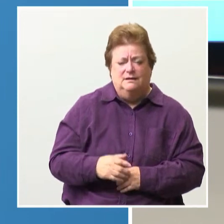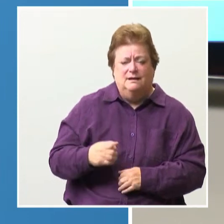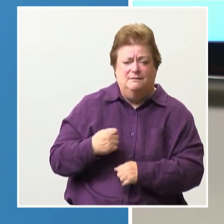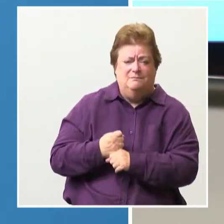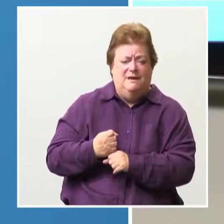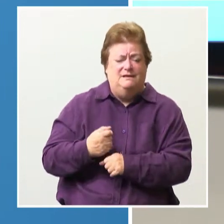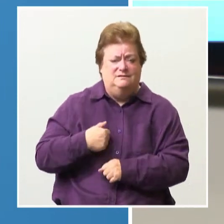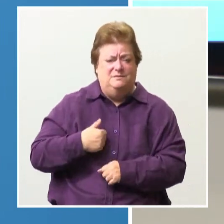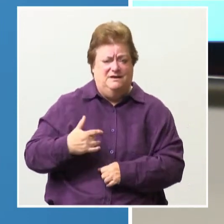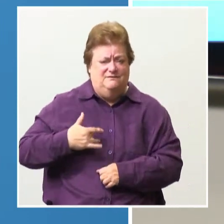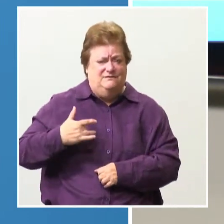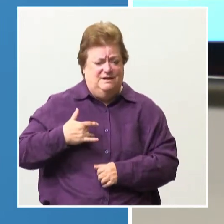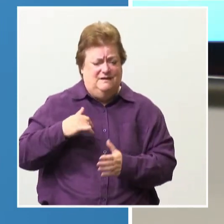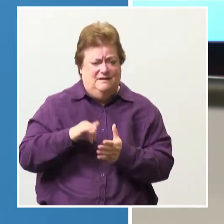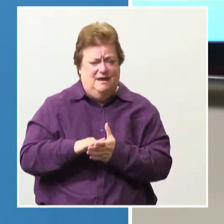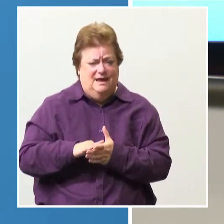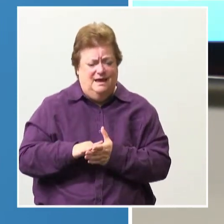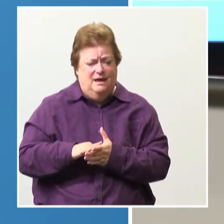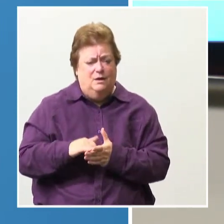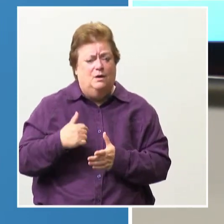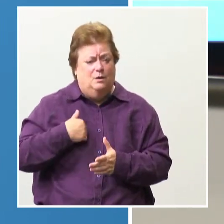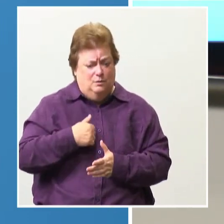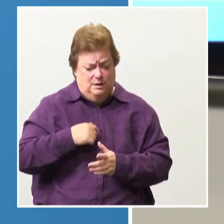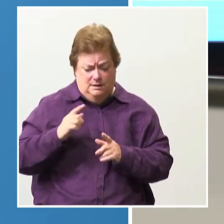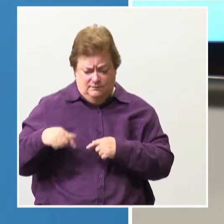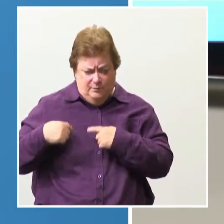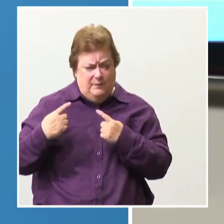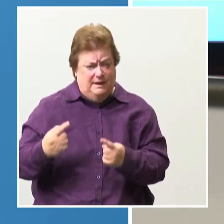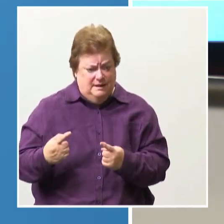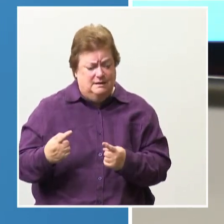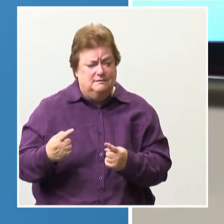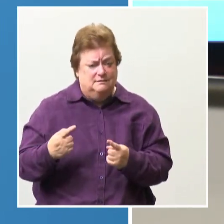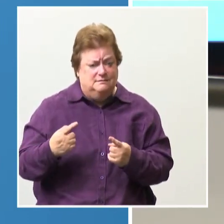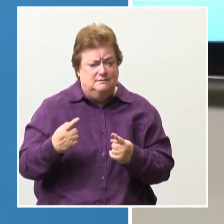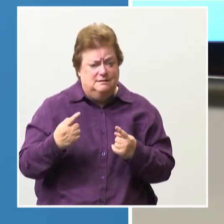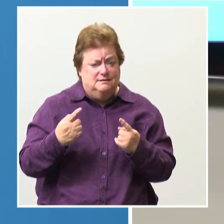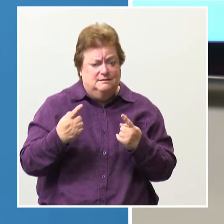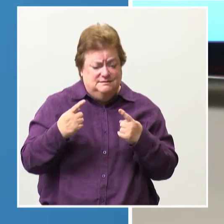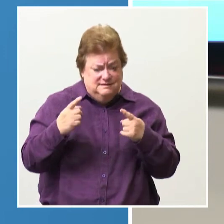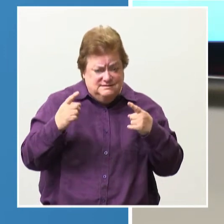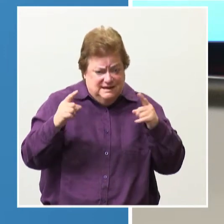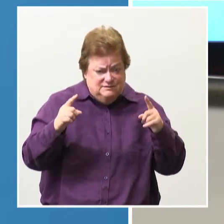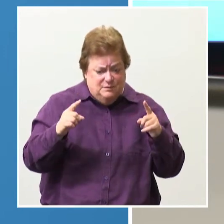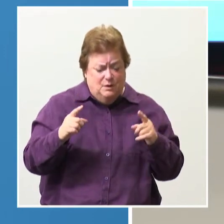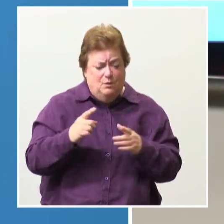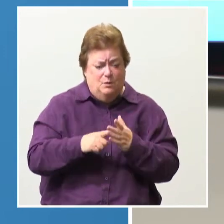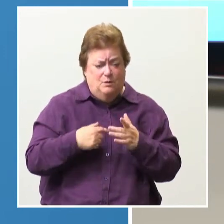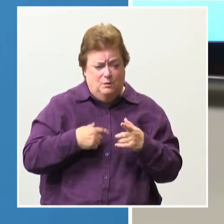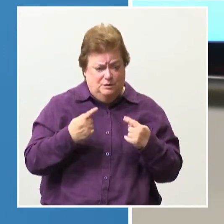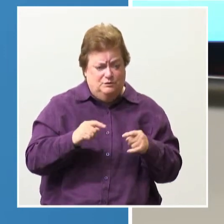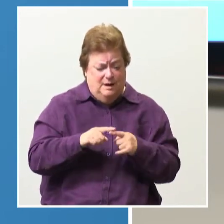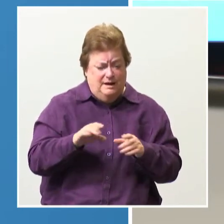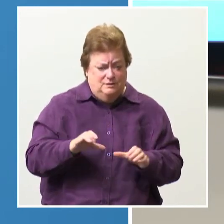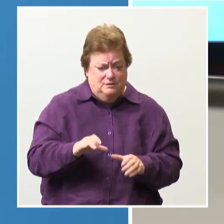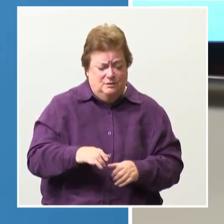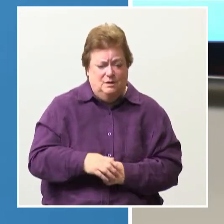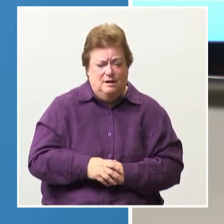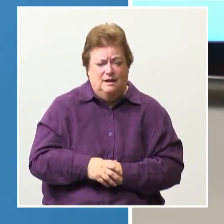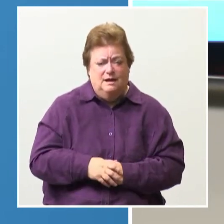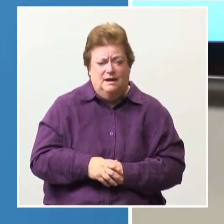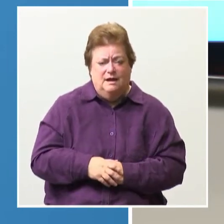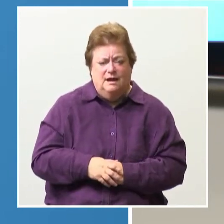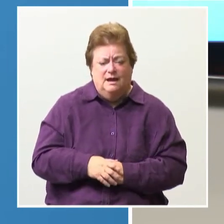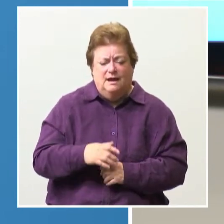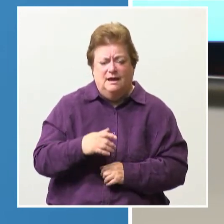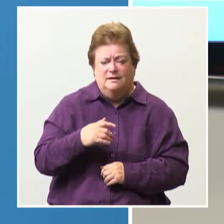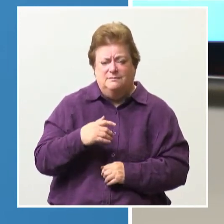feel that we've been successful in doing what we've tried to do, and it's been a while since we shared the